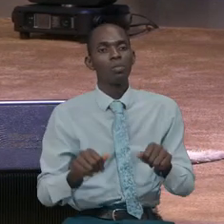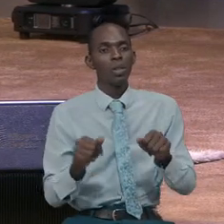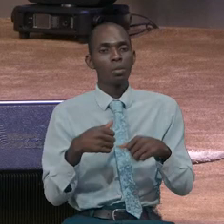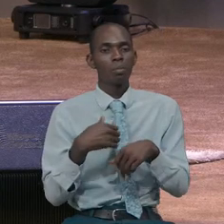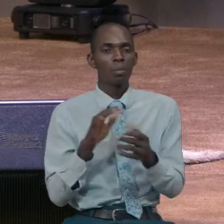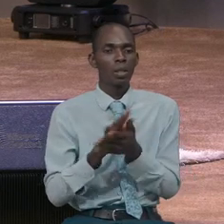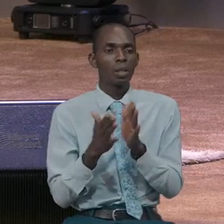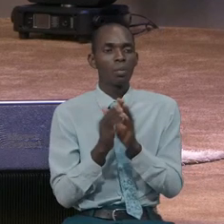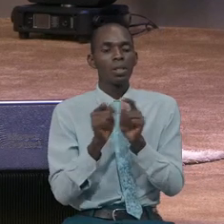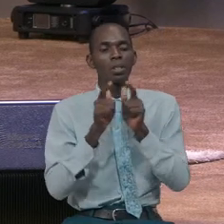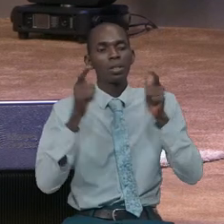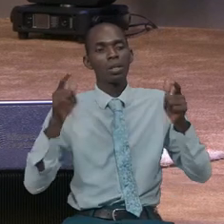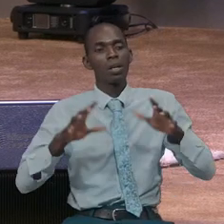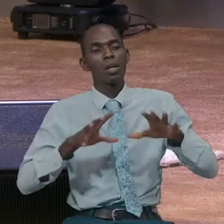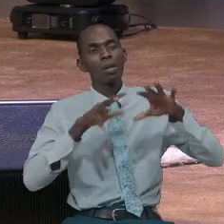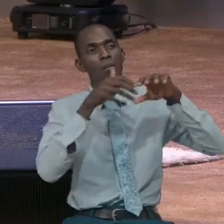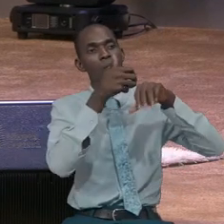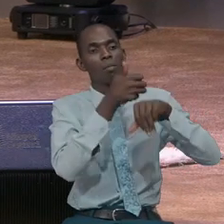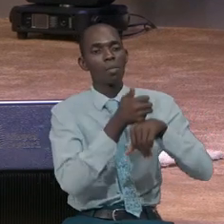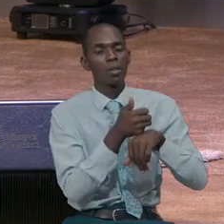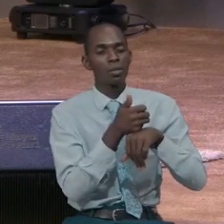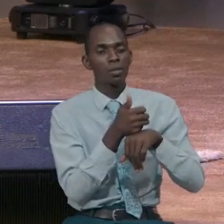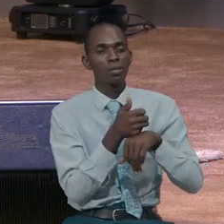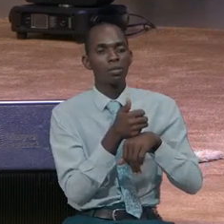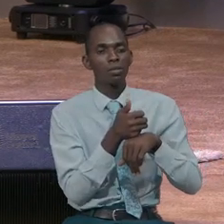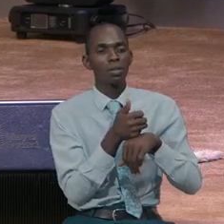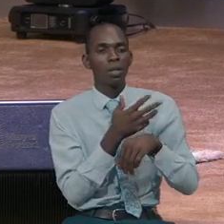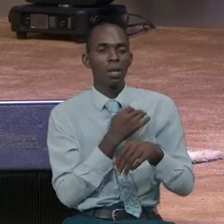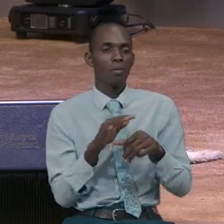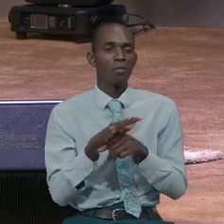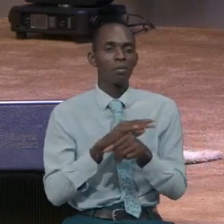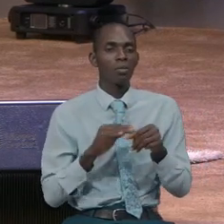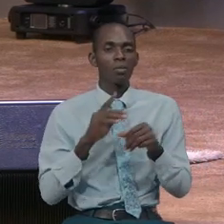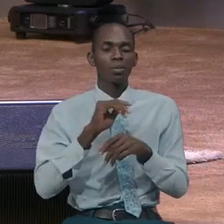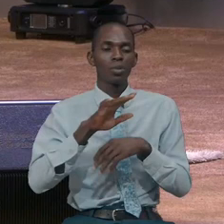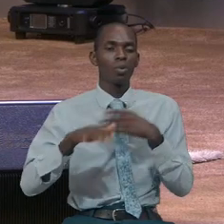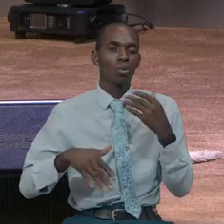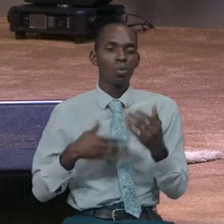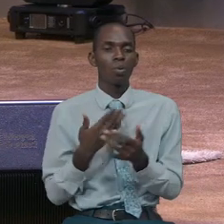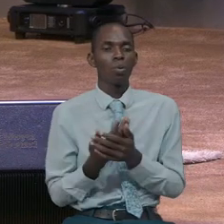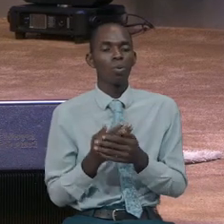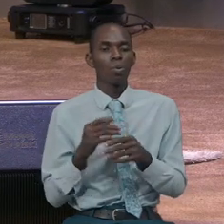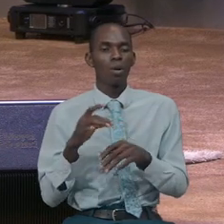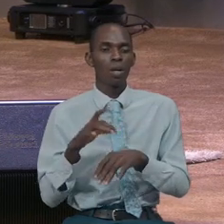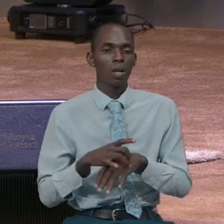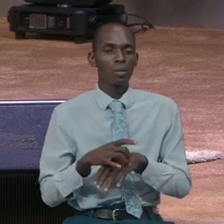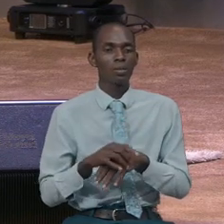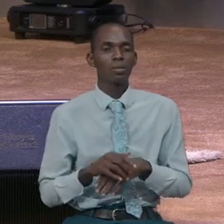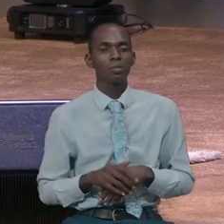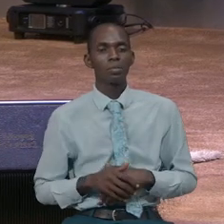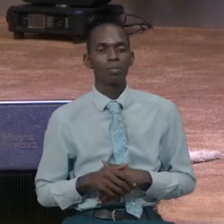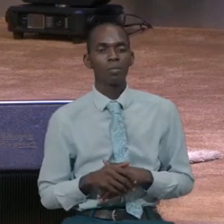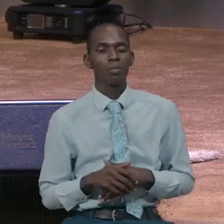image became a great mountain and filled the whole